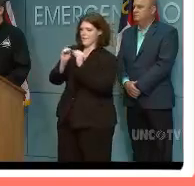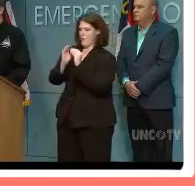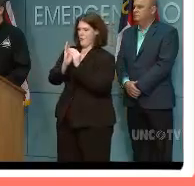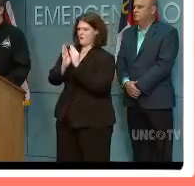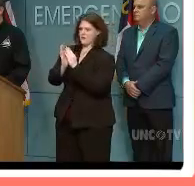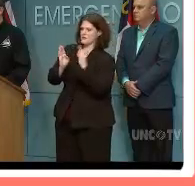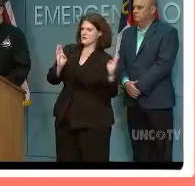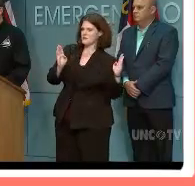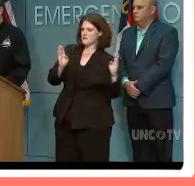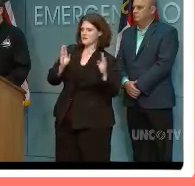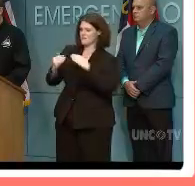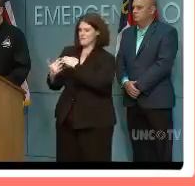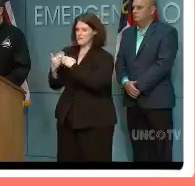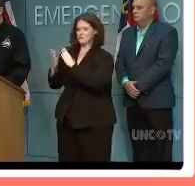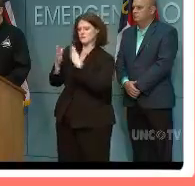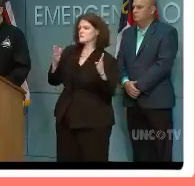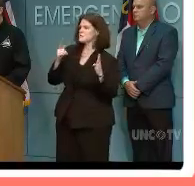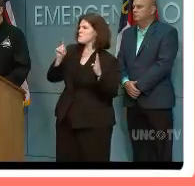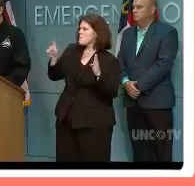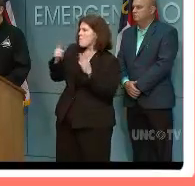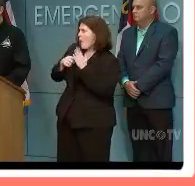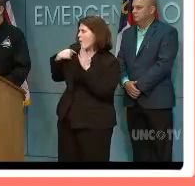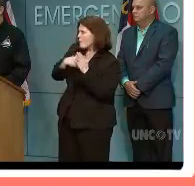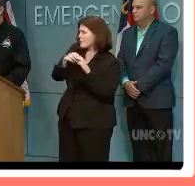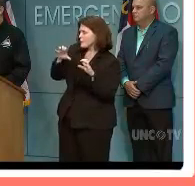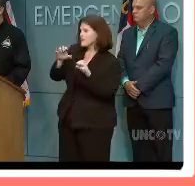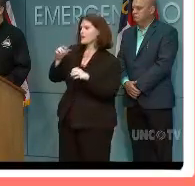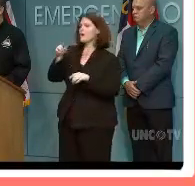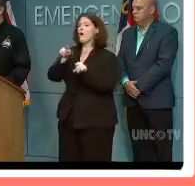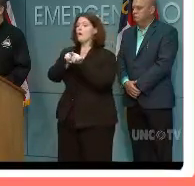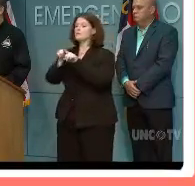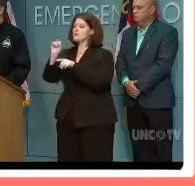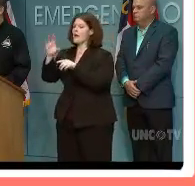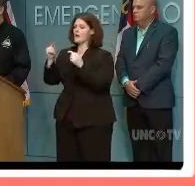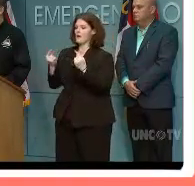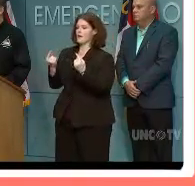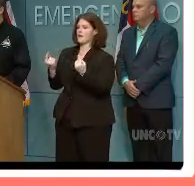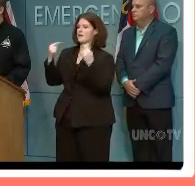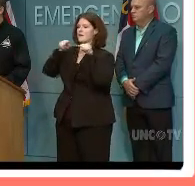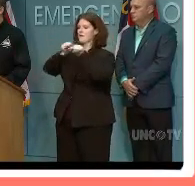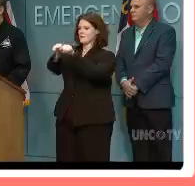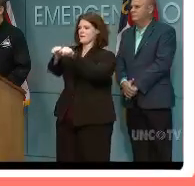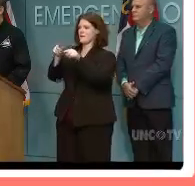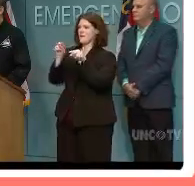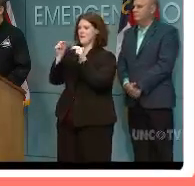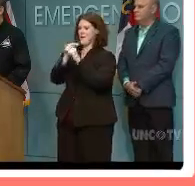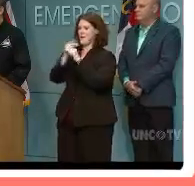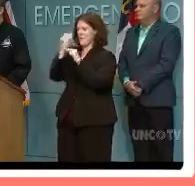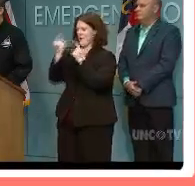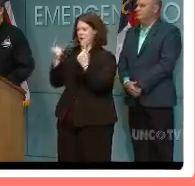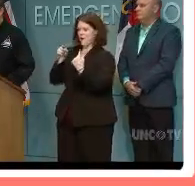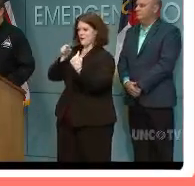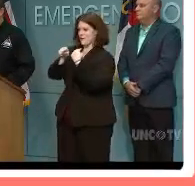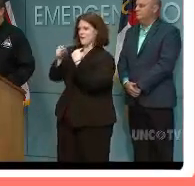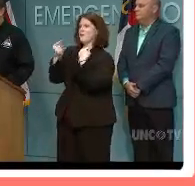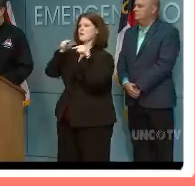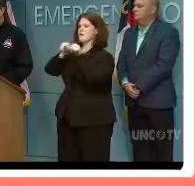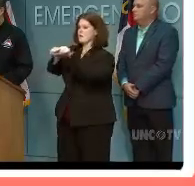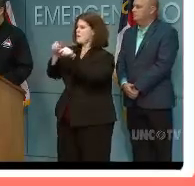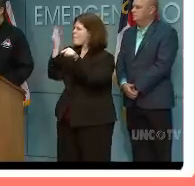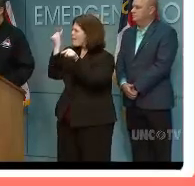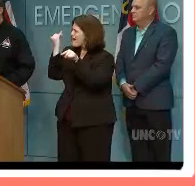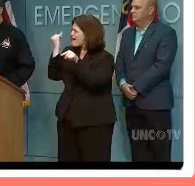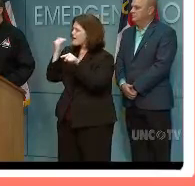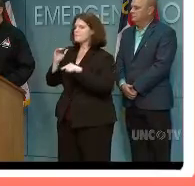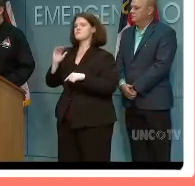what we're doing? They're also reversing interstates. I don't believe we're doing that. Why is that?